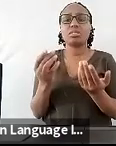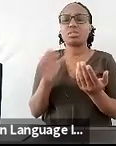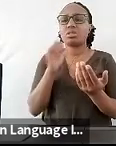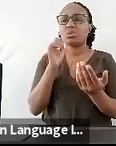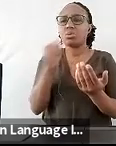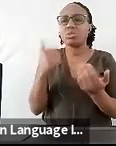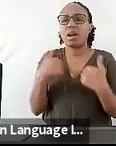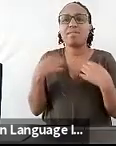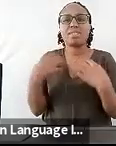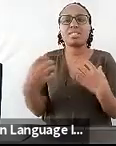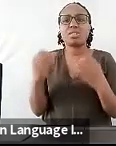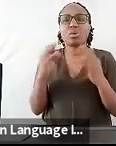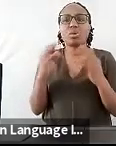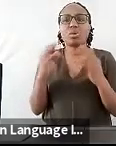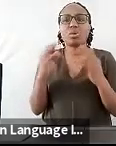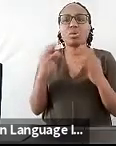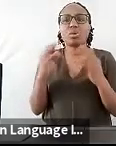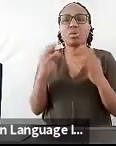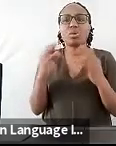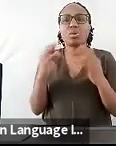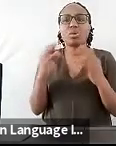diversity of experience. There's not that